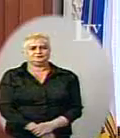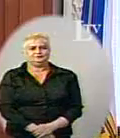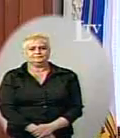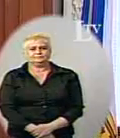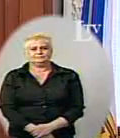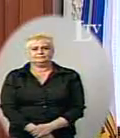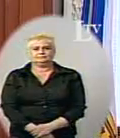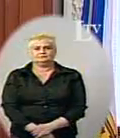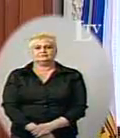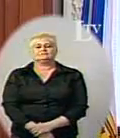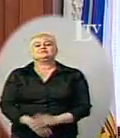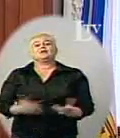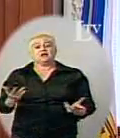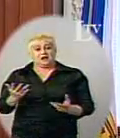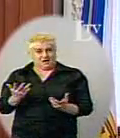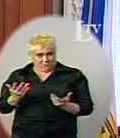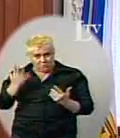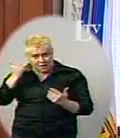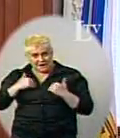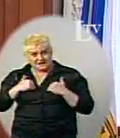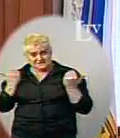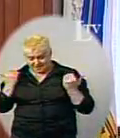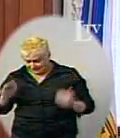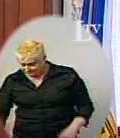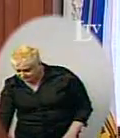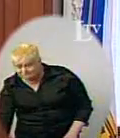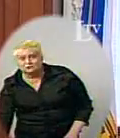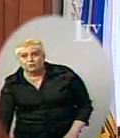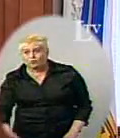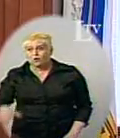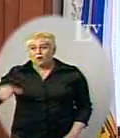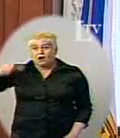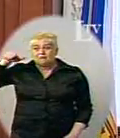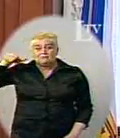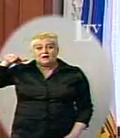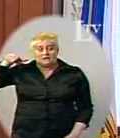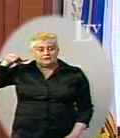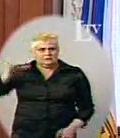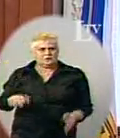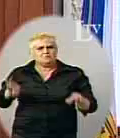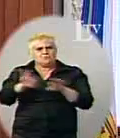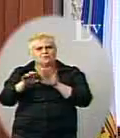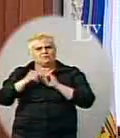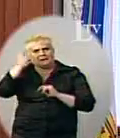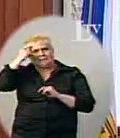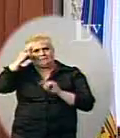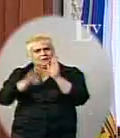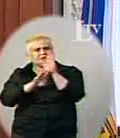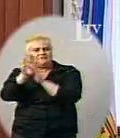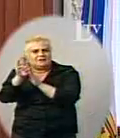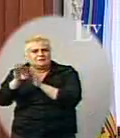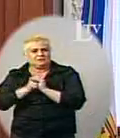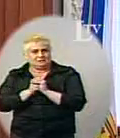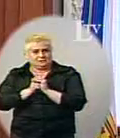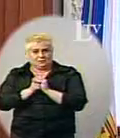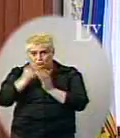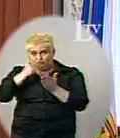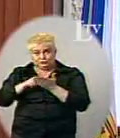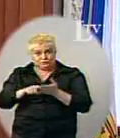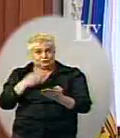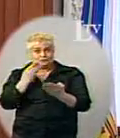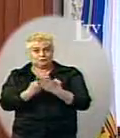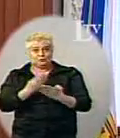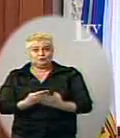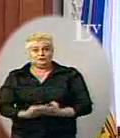The early years are among the most important in a child's development. Research suggests that early childhood services